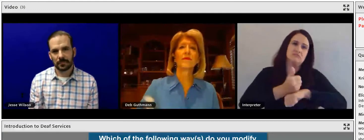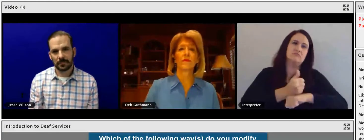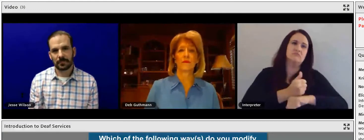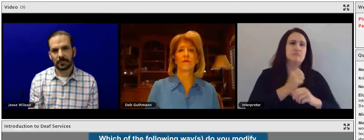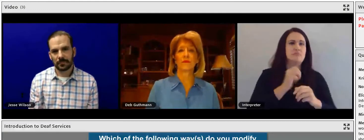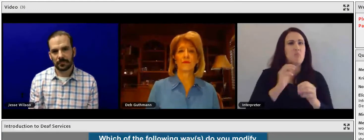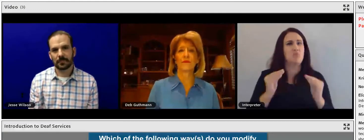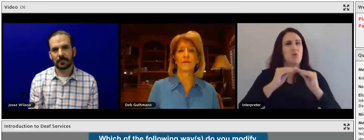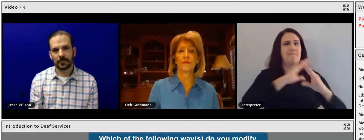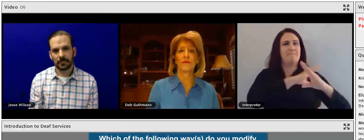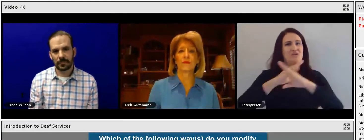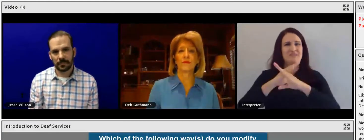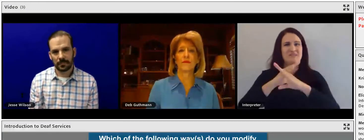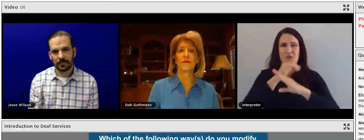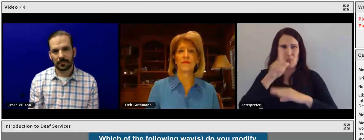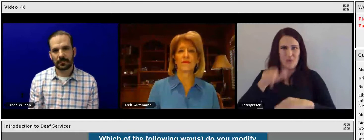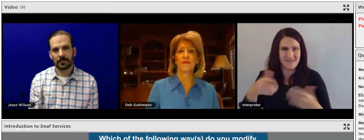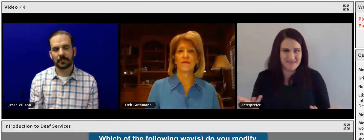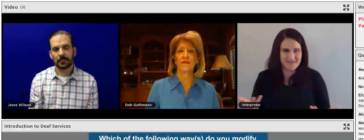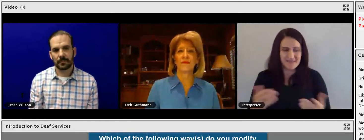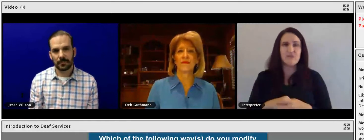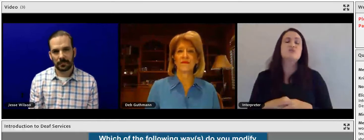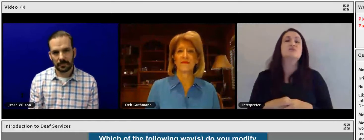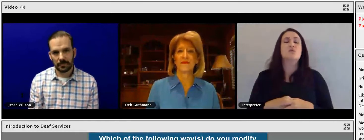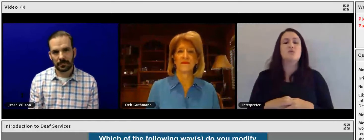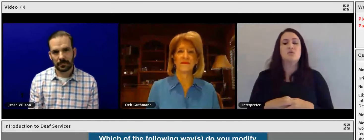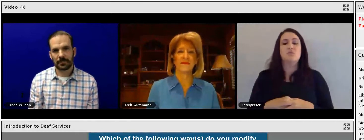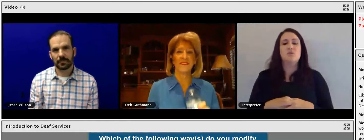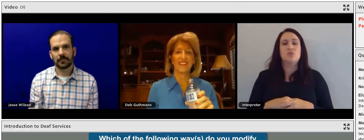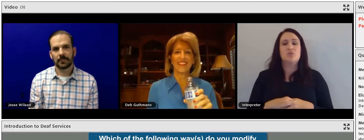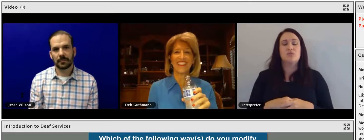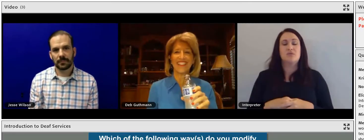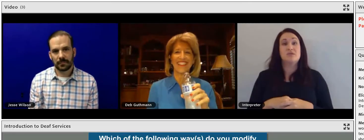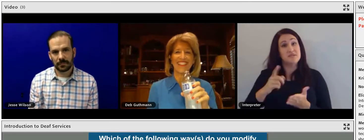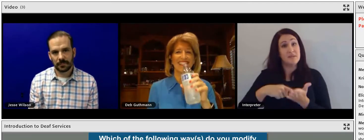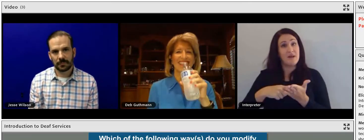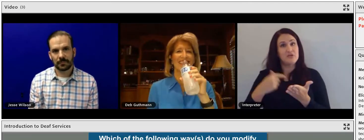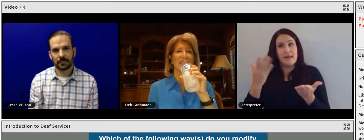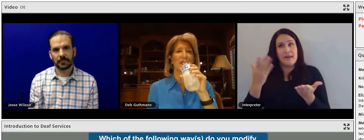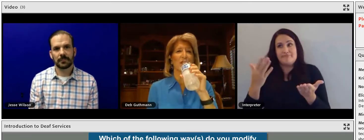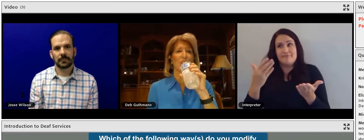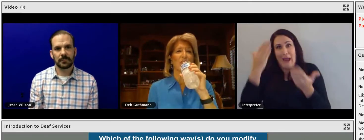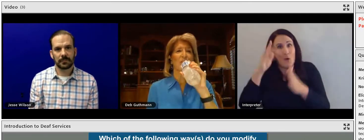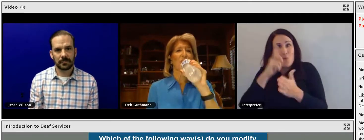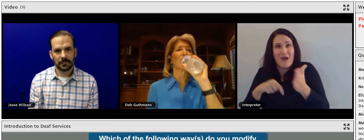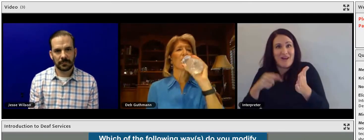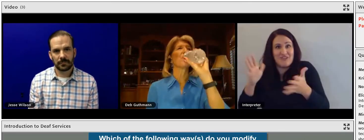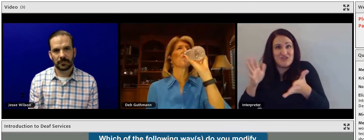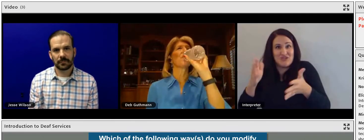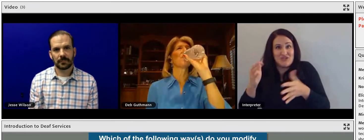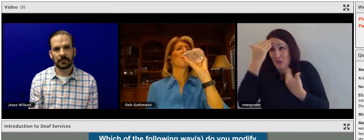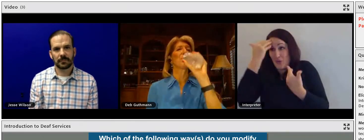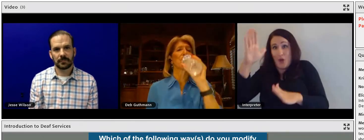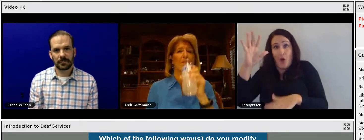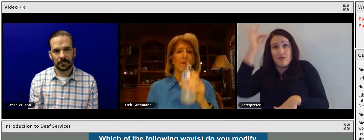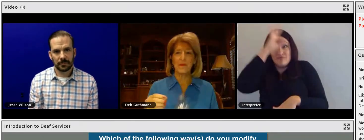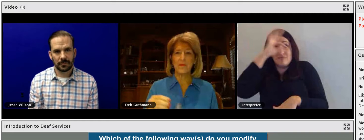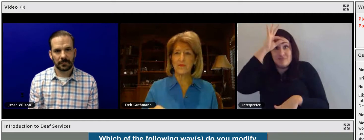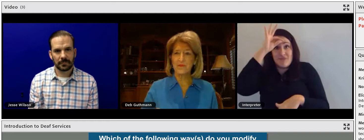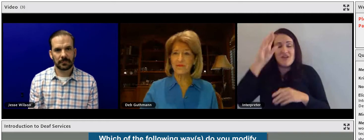have. So knowing that I don't know what I don't even know, and trying to figure out how to